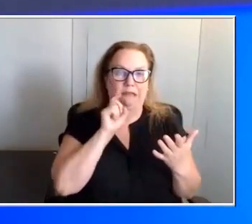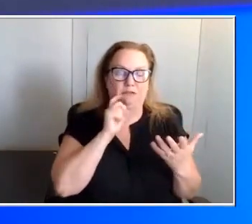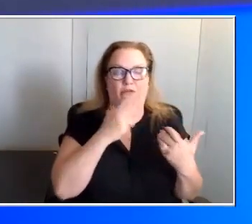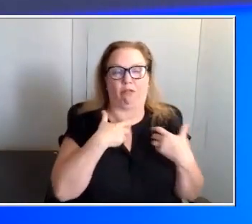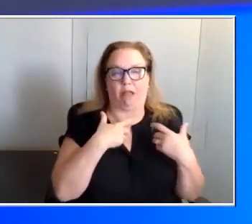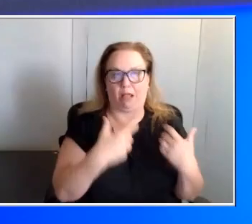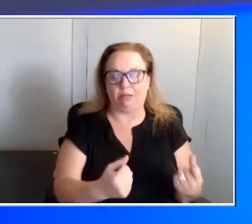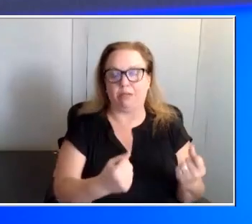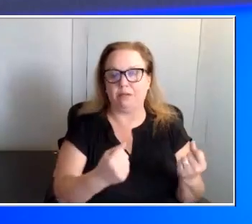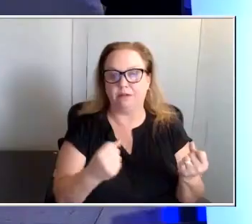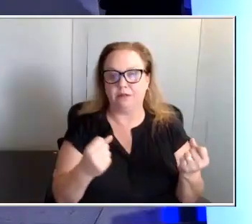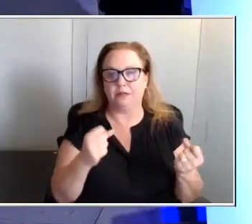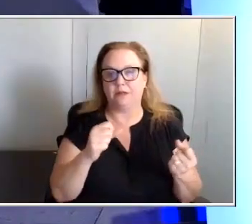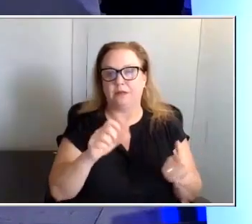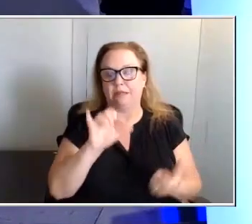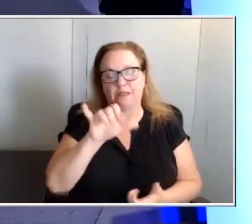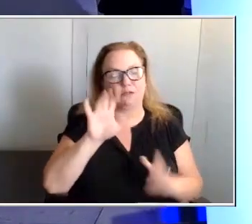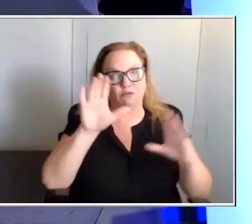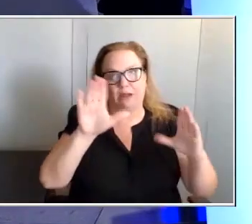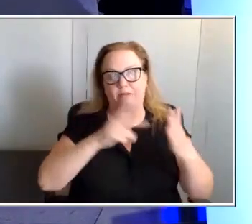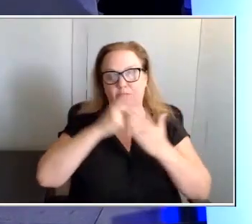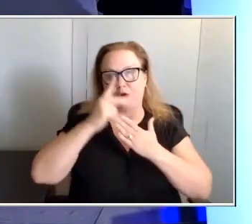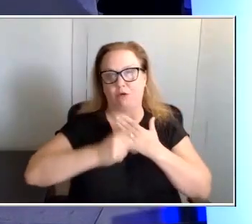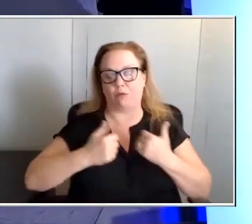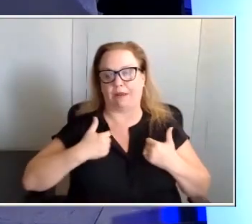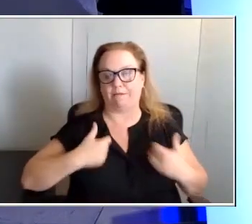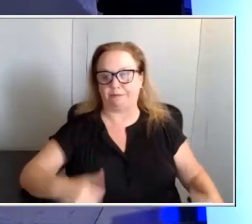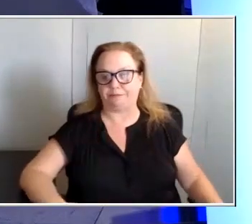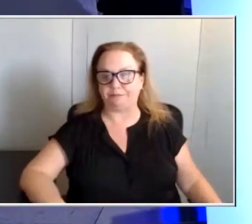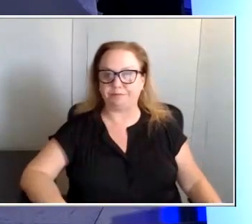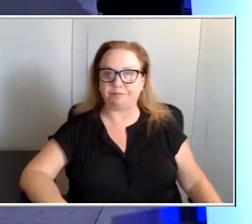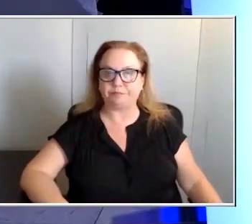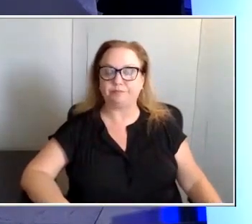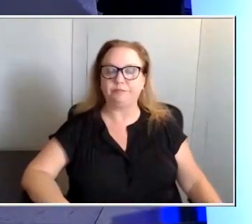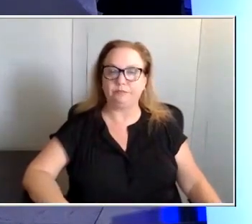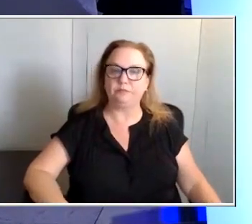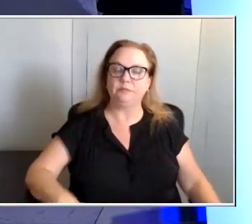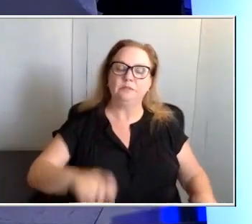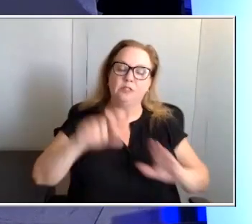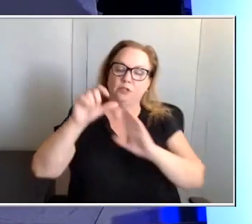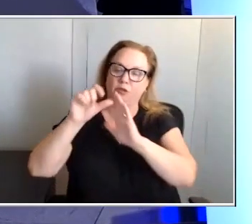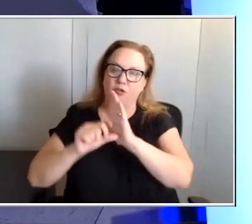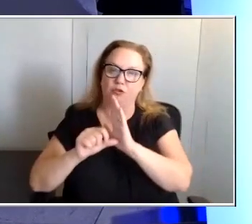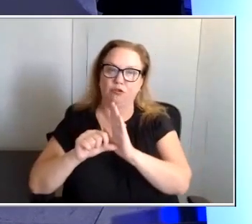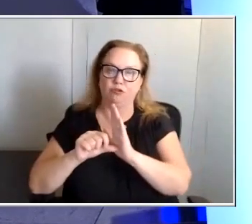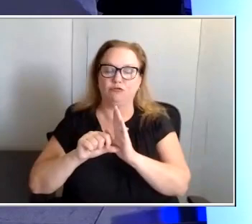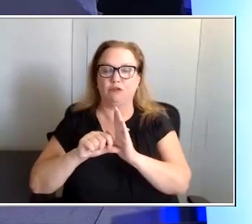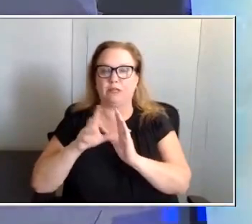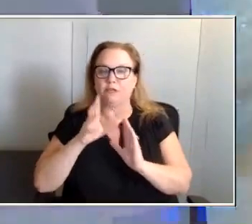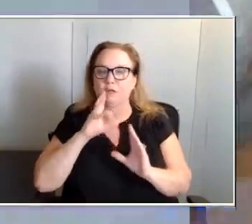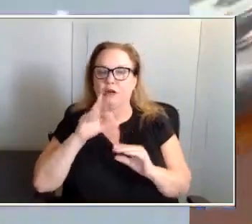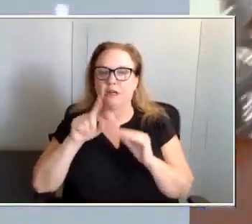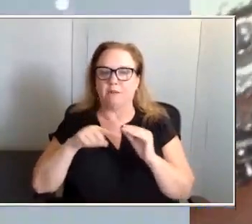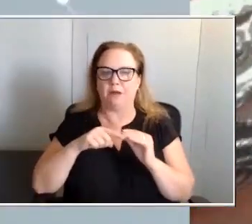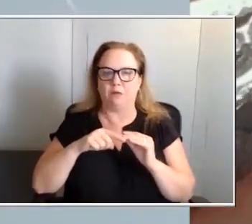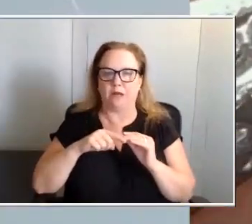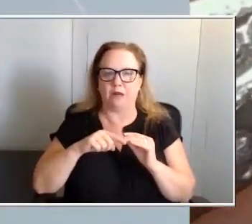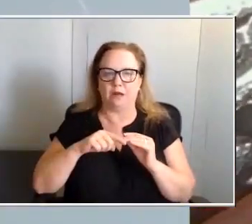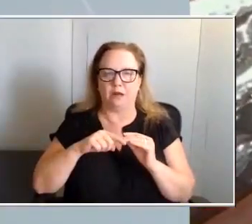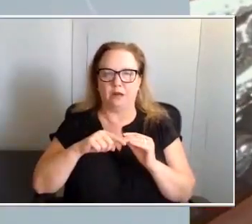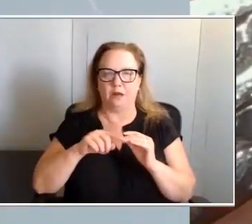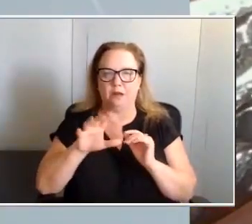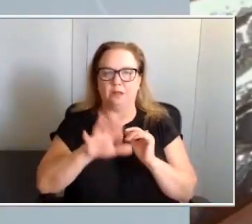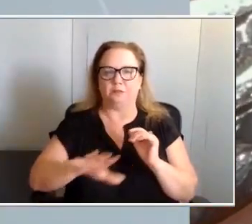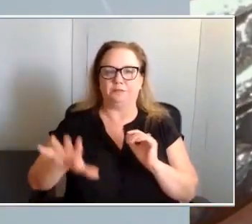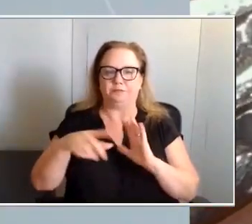comprehensive program that we have here. So if we look at this special kind of sparing surgery, this Retzius thing, I think we have a clip up there around to show for